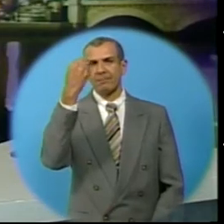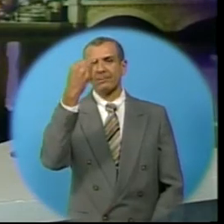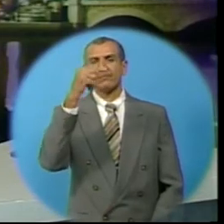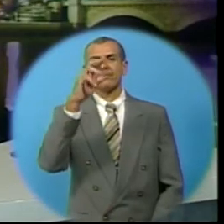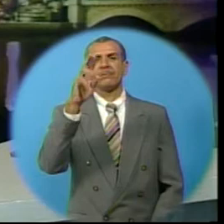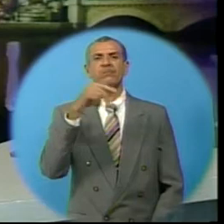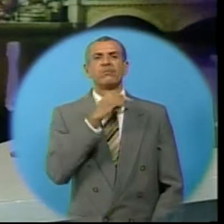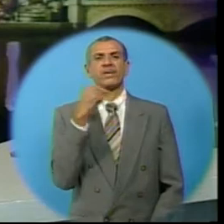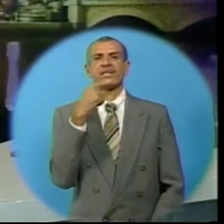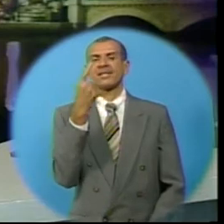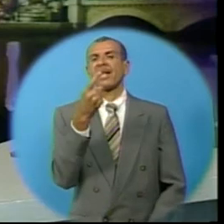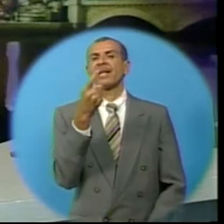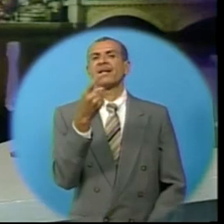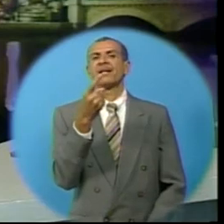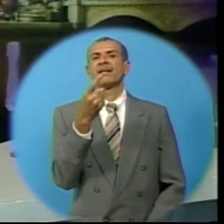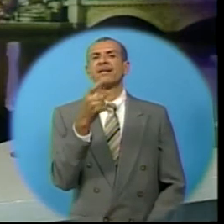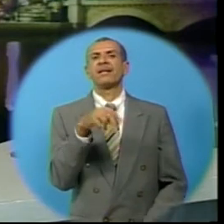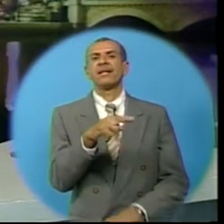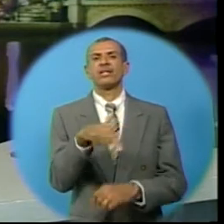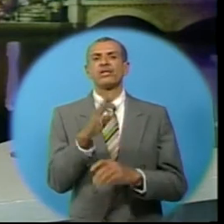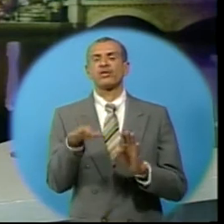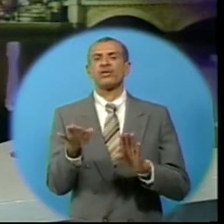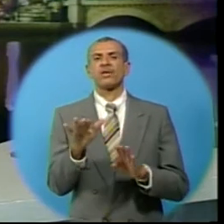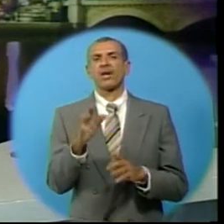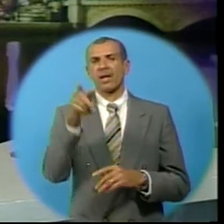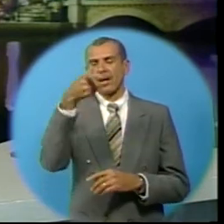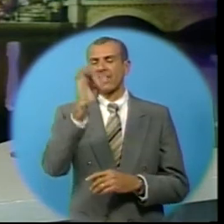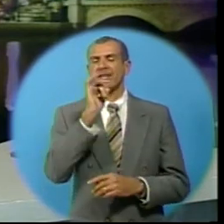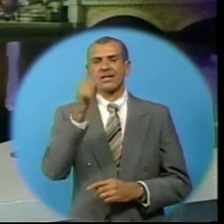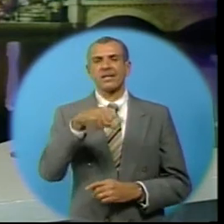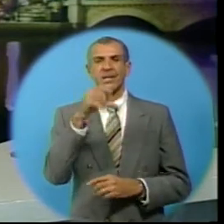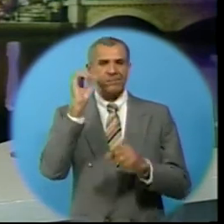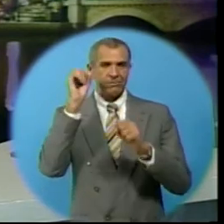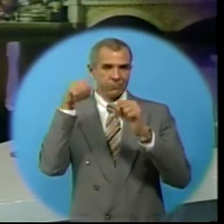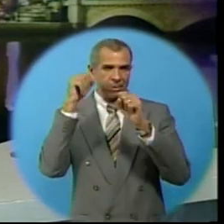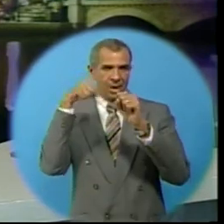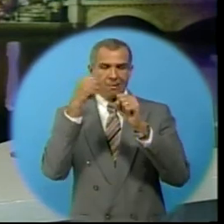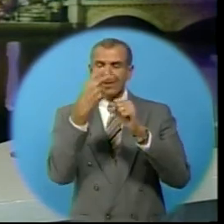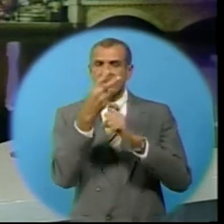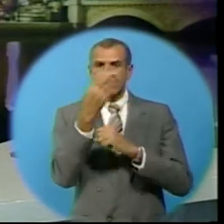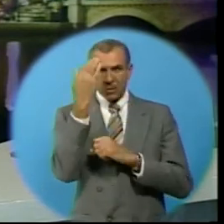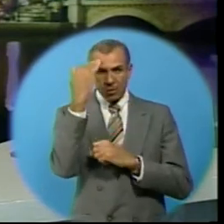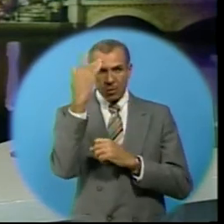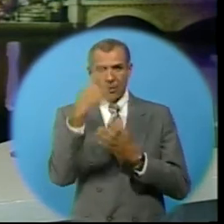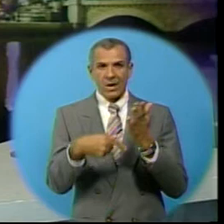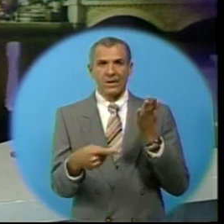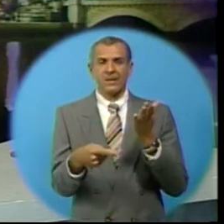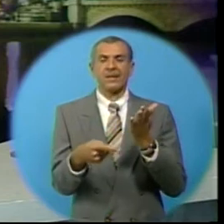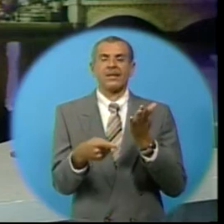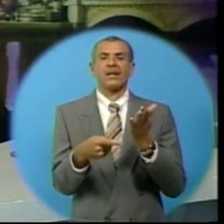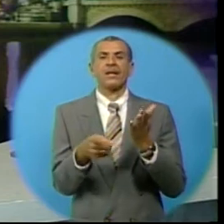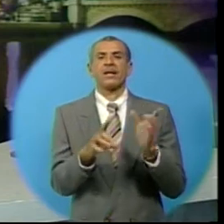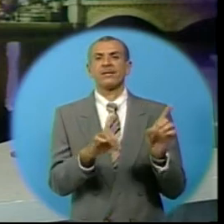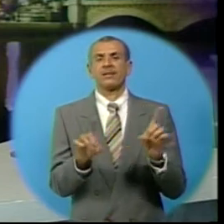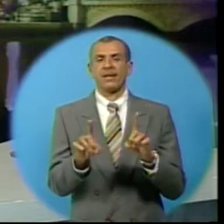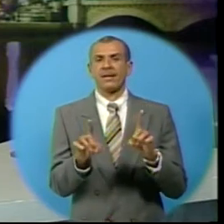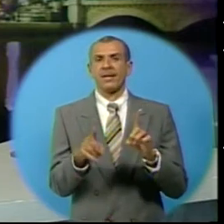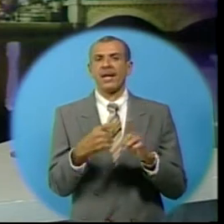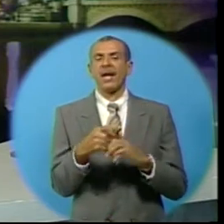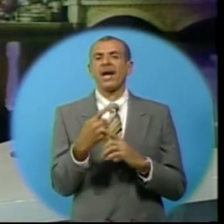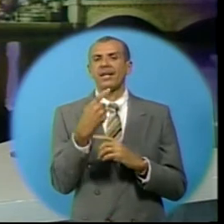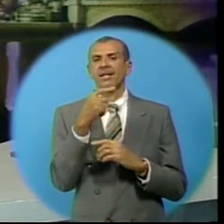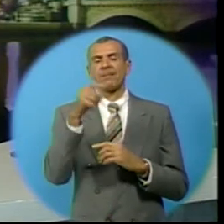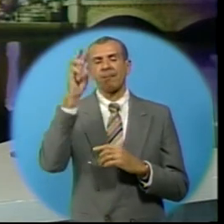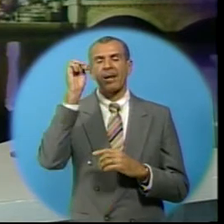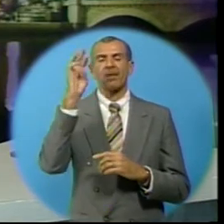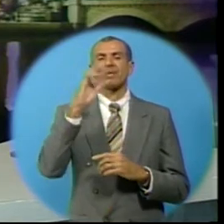nation's children that God does not need a camera to see what they are doing. Reverend Mark Herwood was expressing concern about the number of incidents